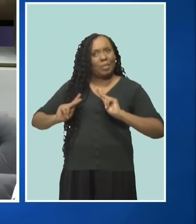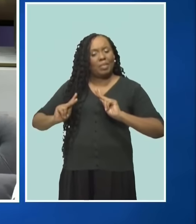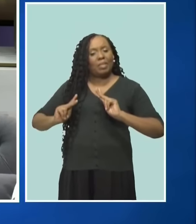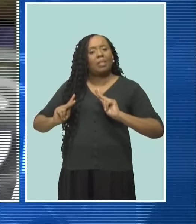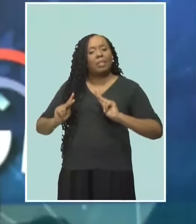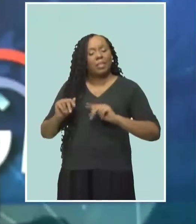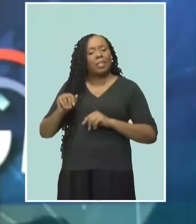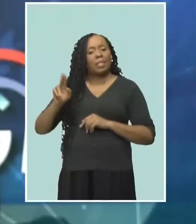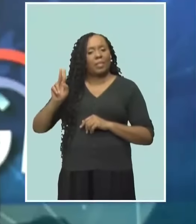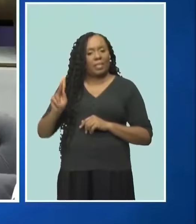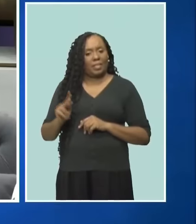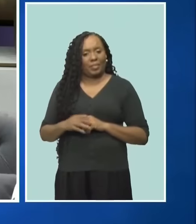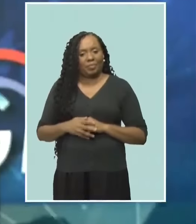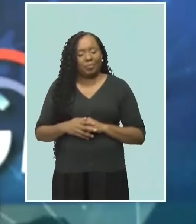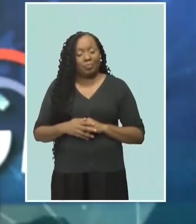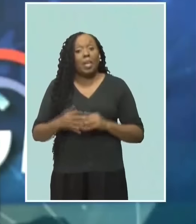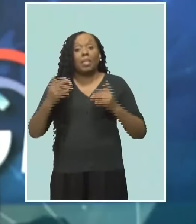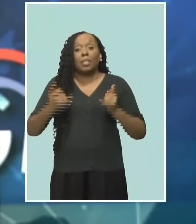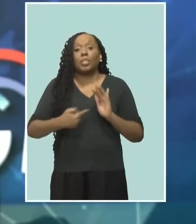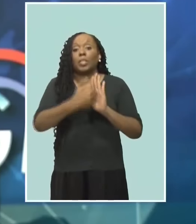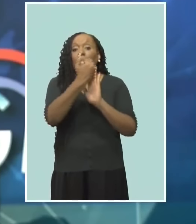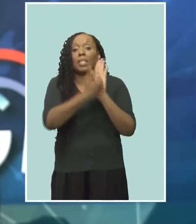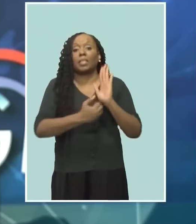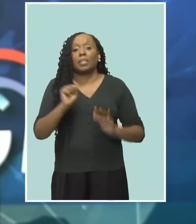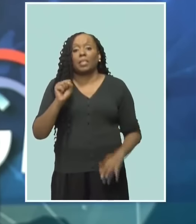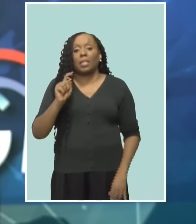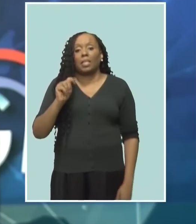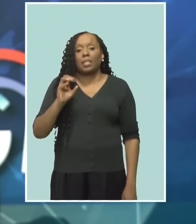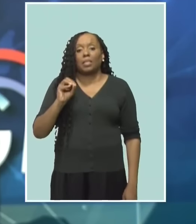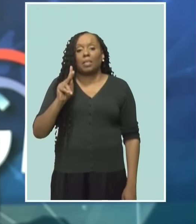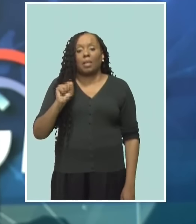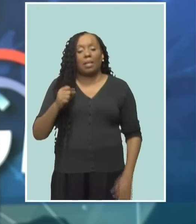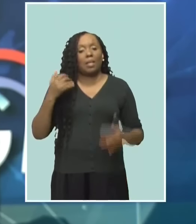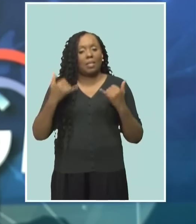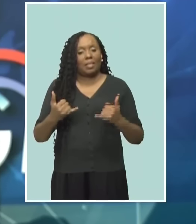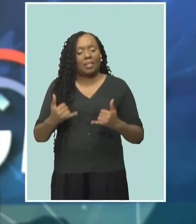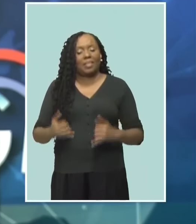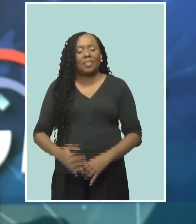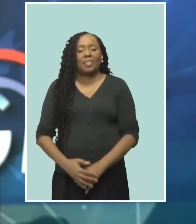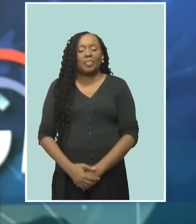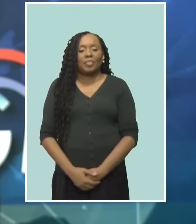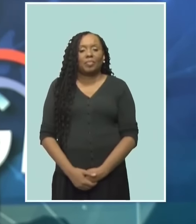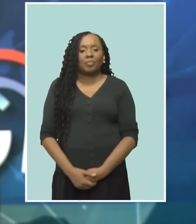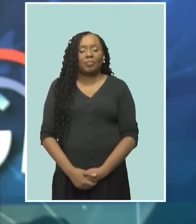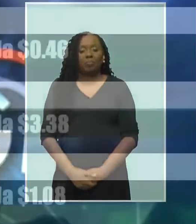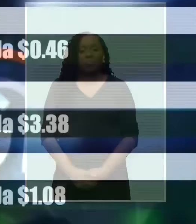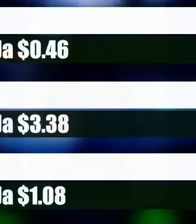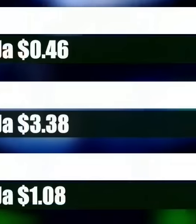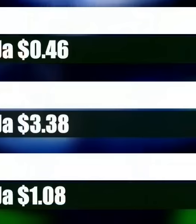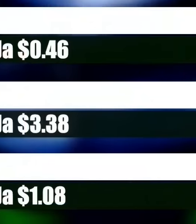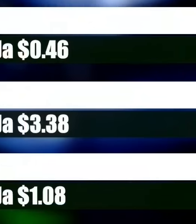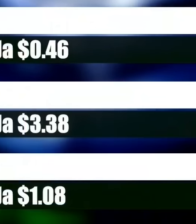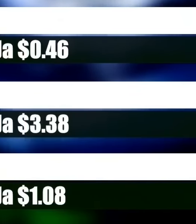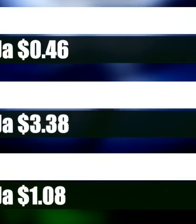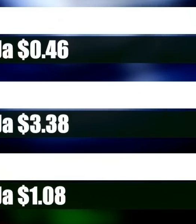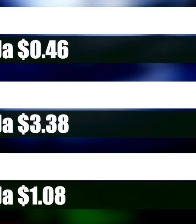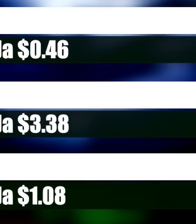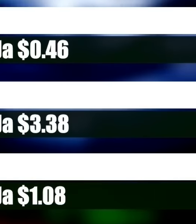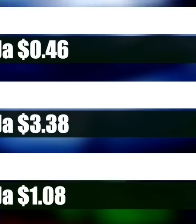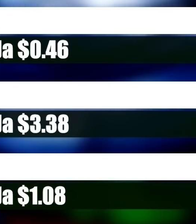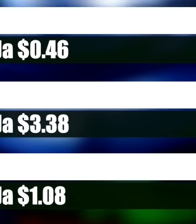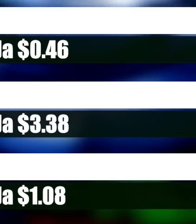UK. Time now for a look at how the stocks traded locally and regionally today. In Jamaica,